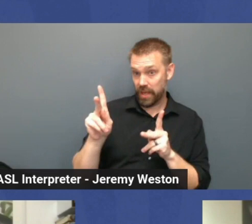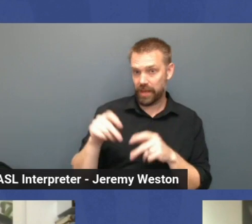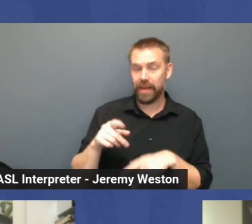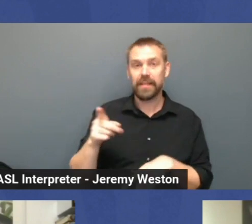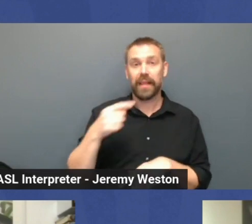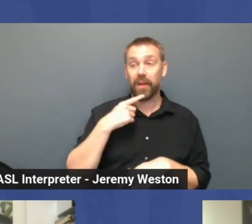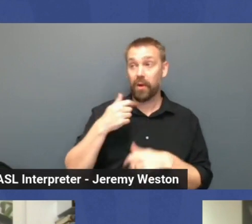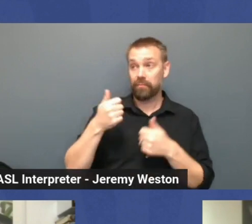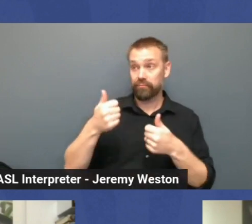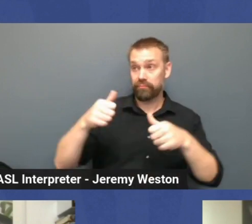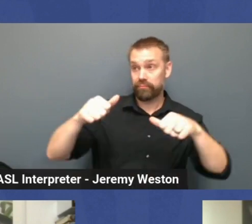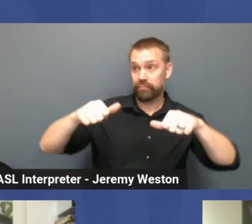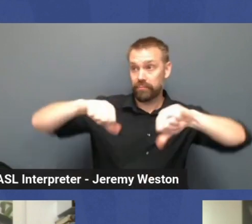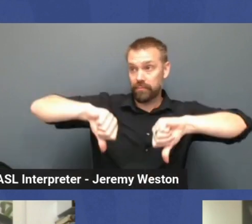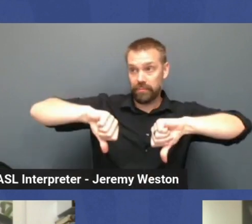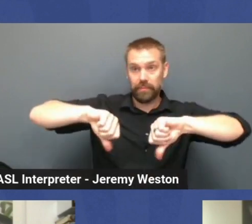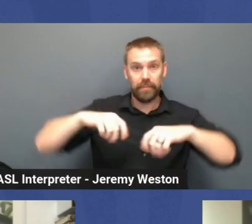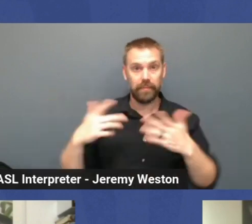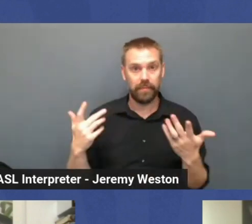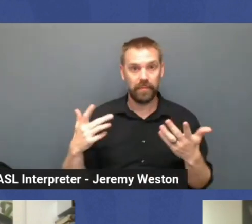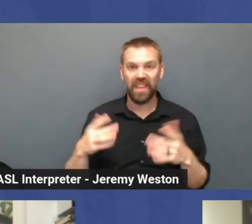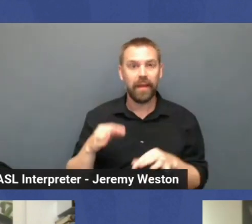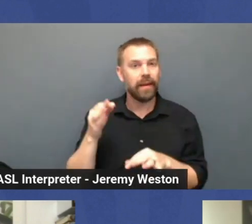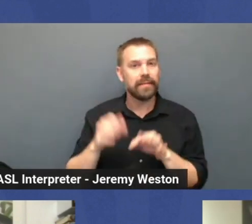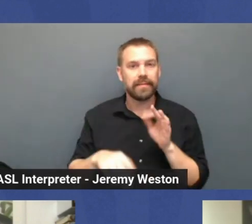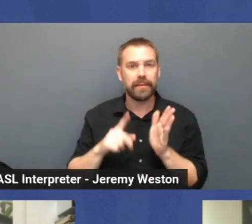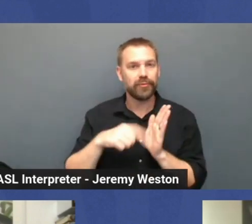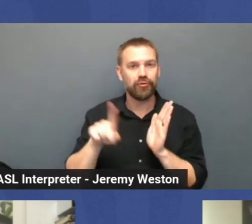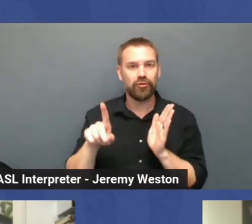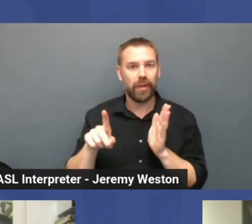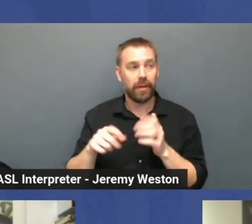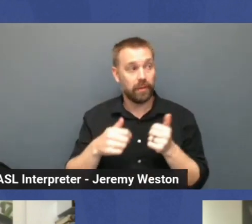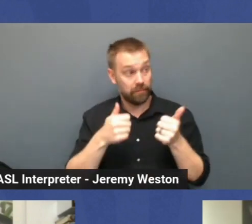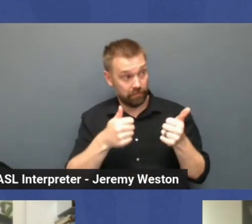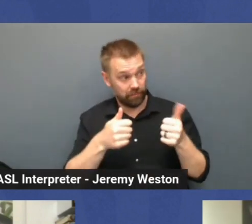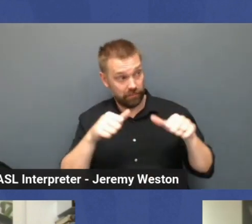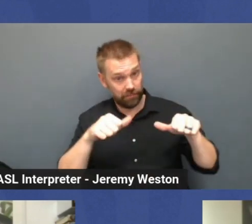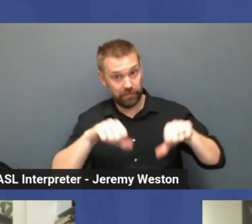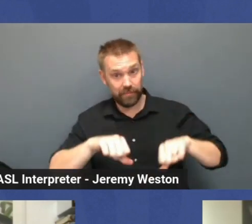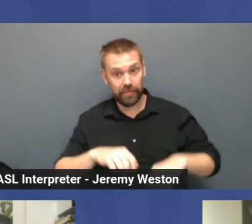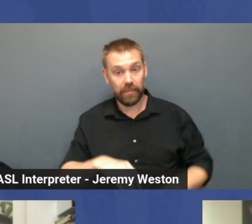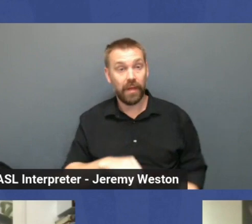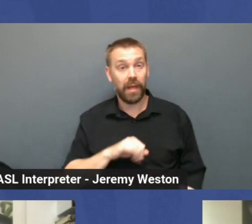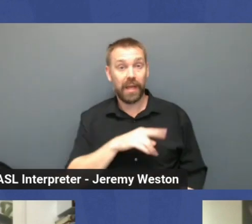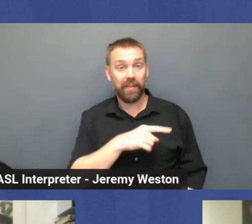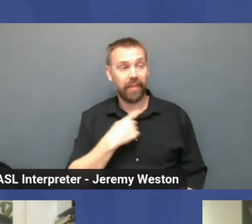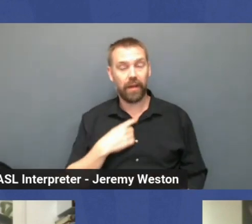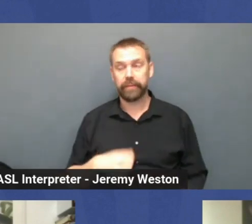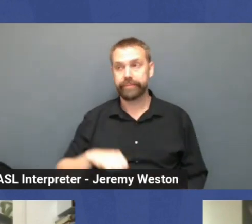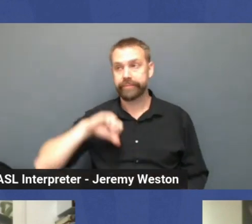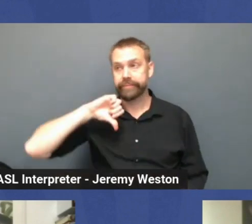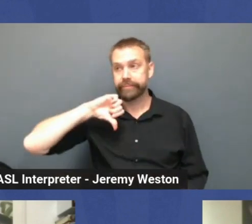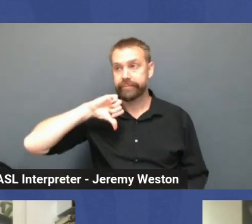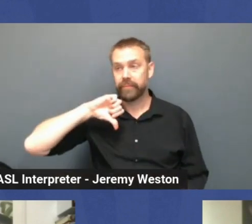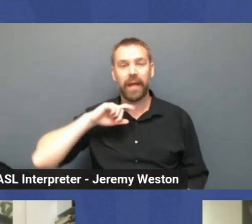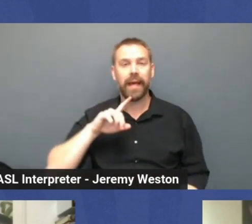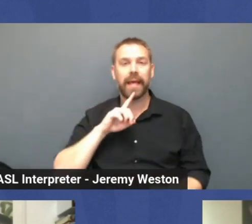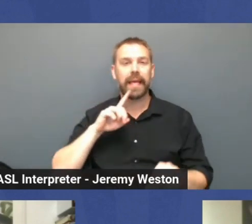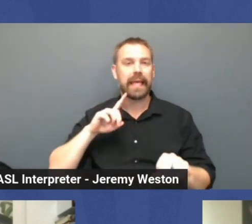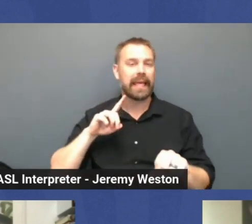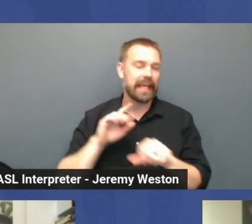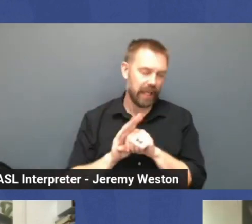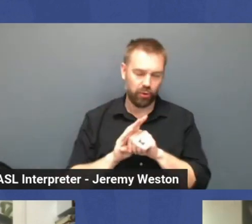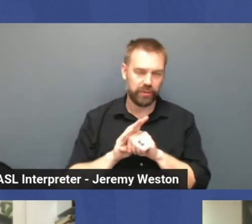down. And that's a way for you to just simply check on somebody. Because if they go like this to you, I guarantee their bodies are being policed.